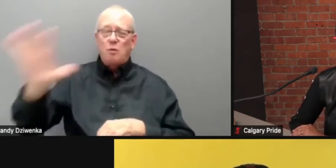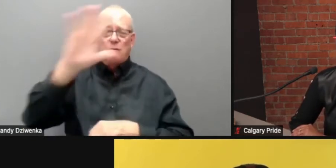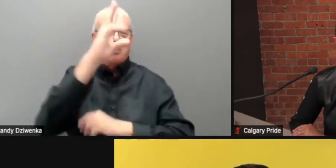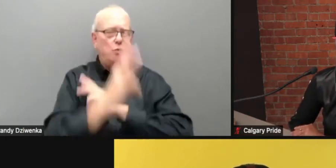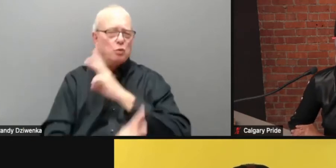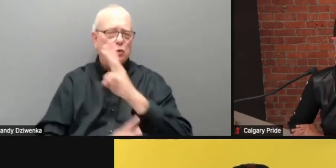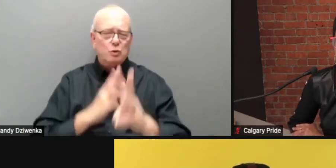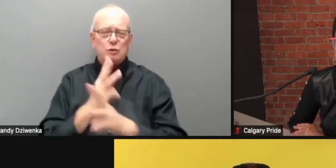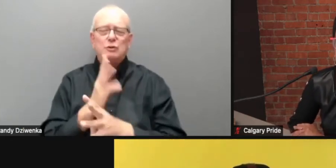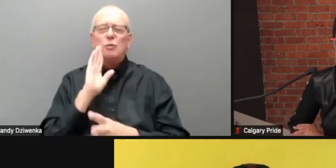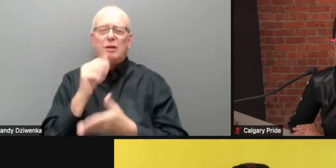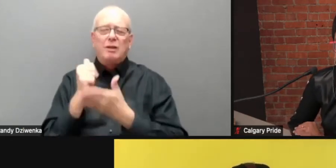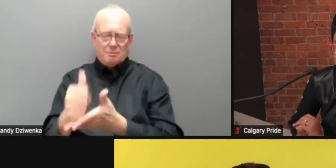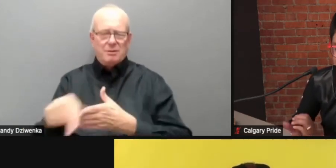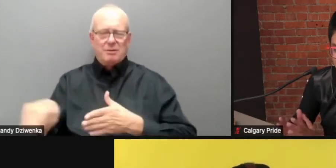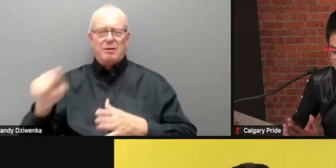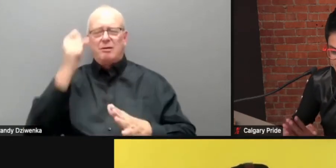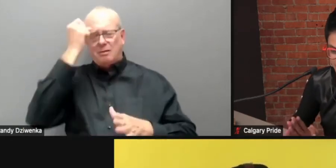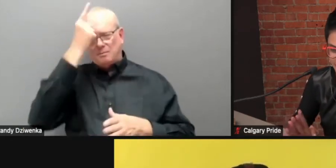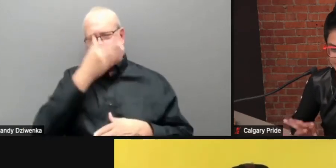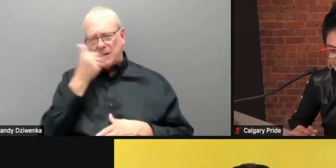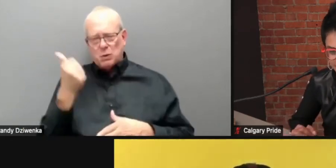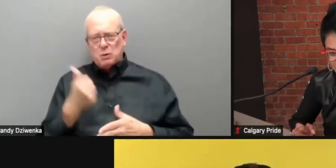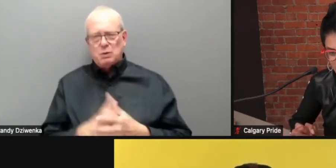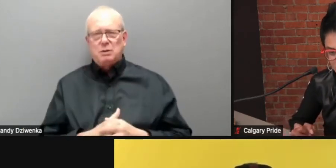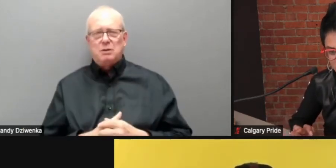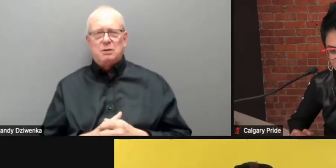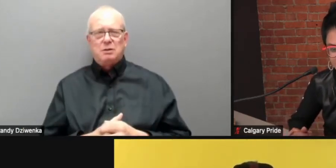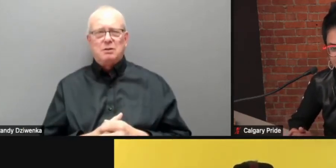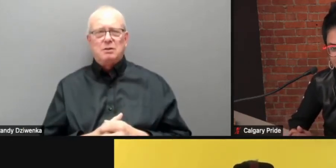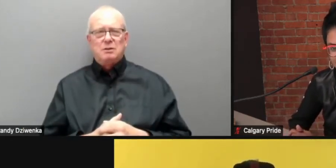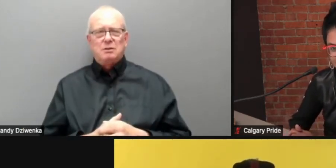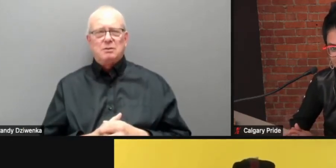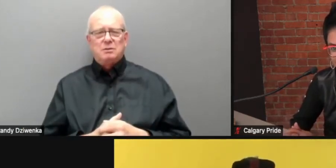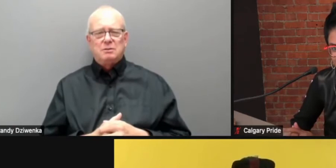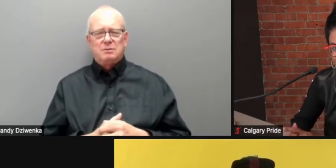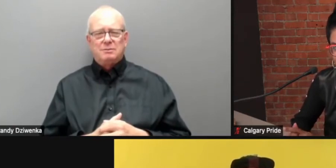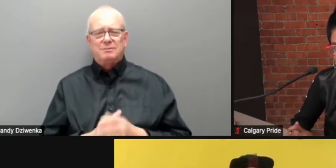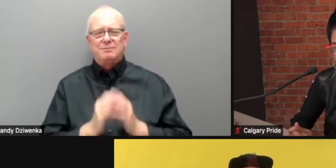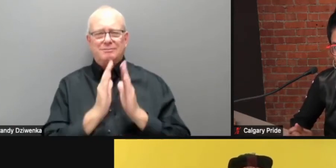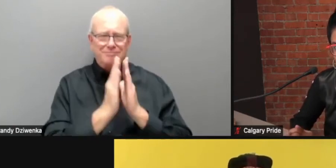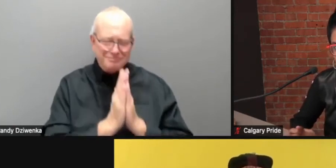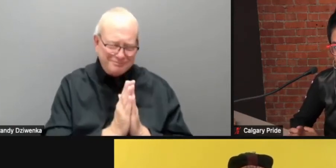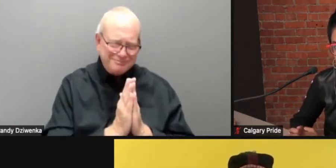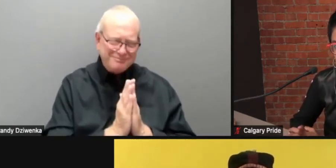For those viewers who are on, thank you.